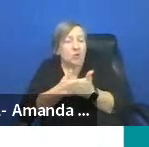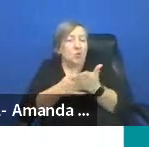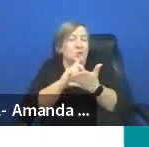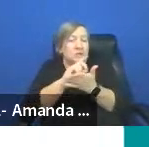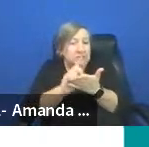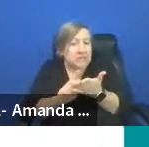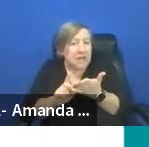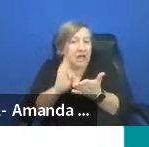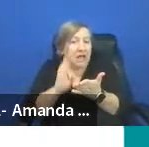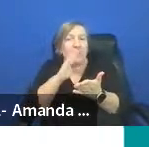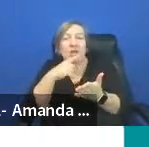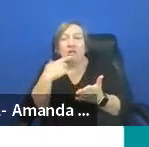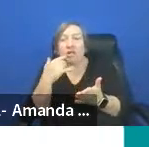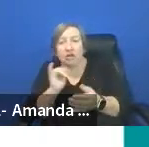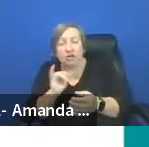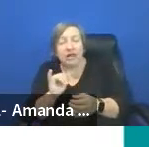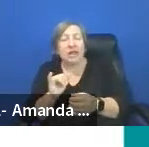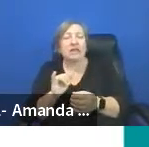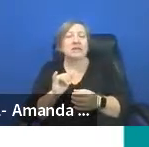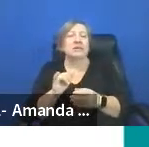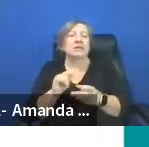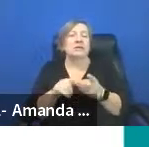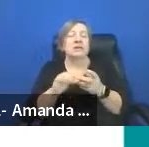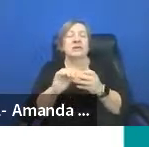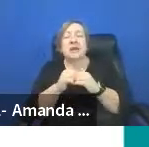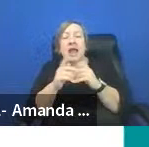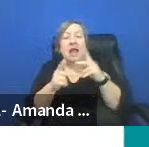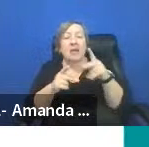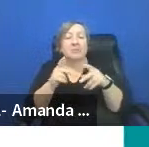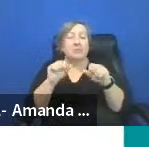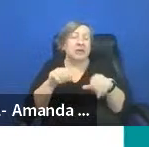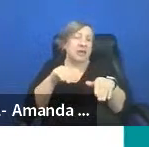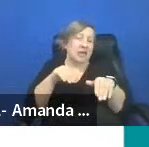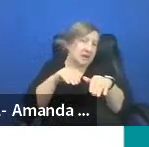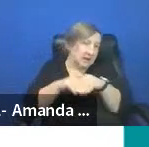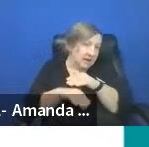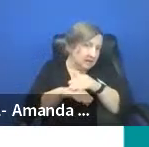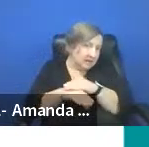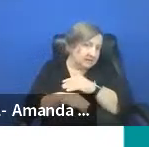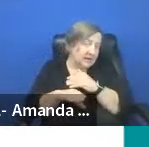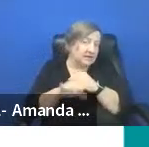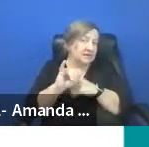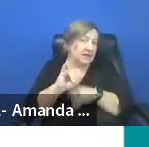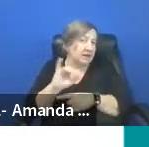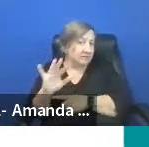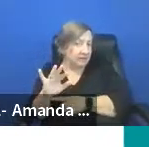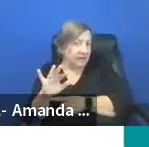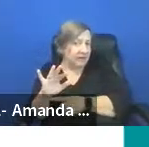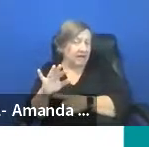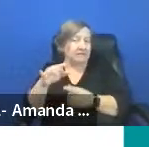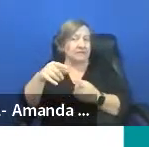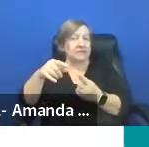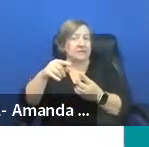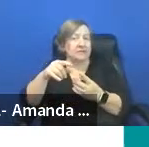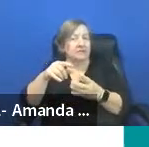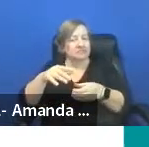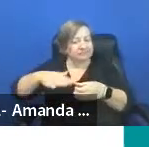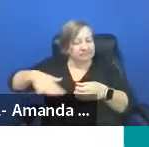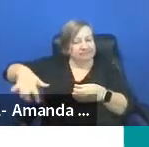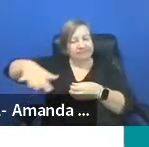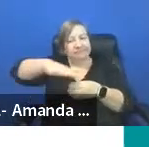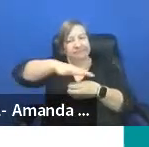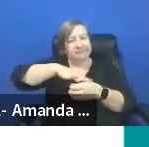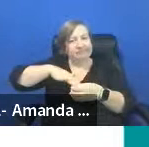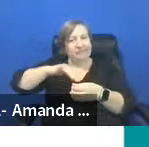designs will look like and how folks will be able to access I-5 and the surrounding